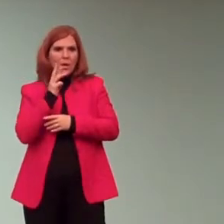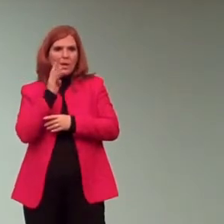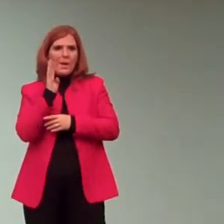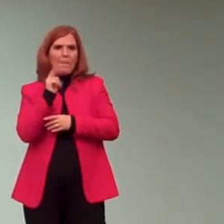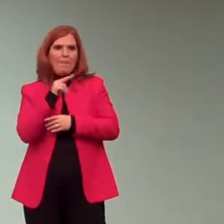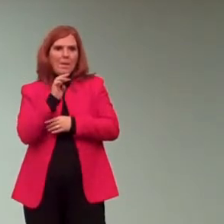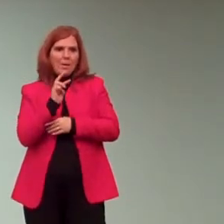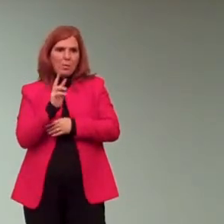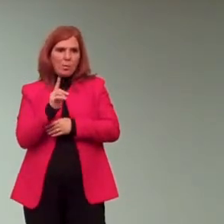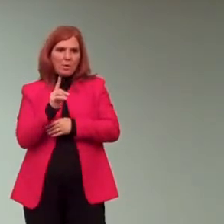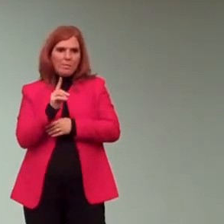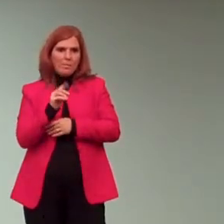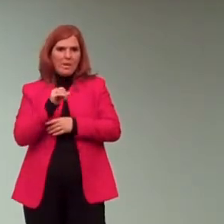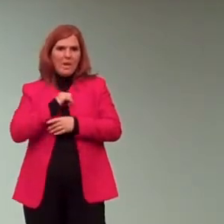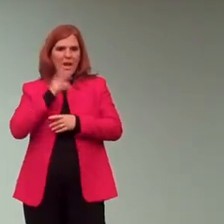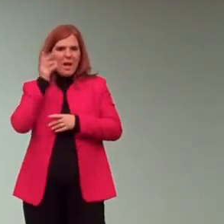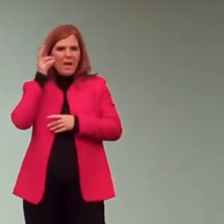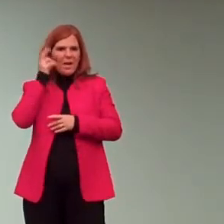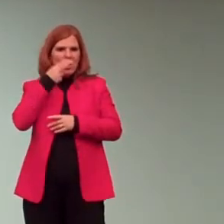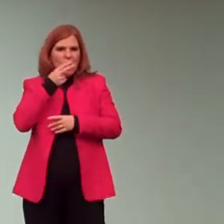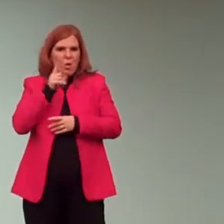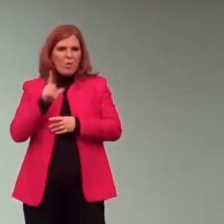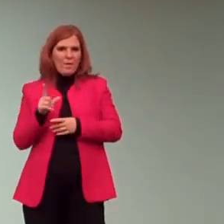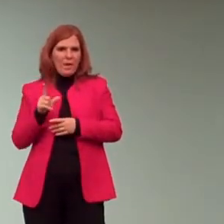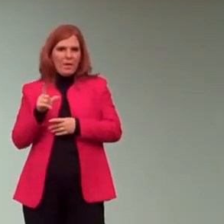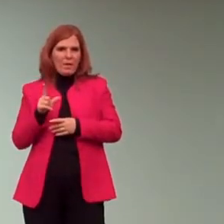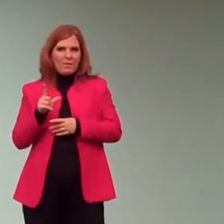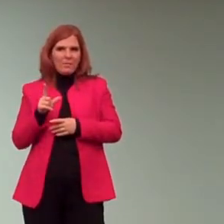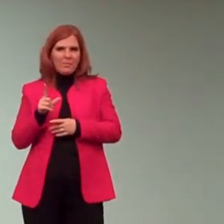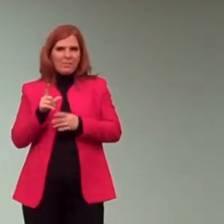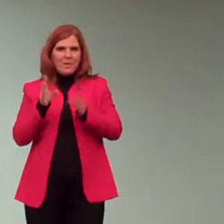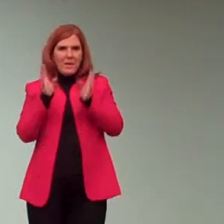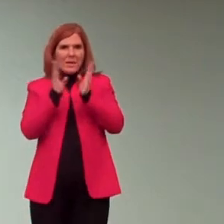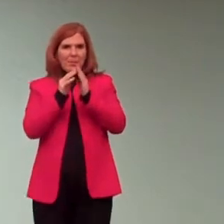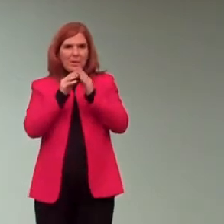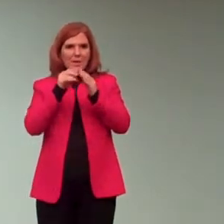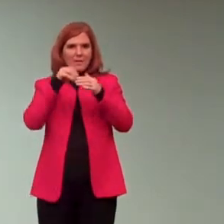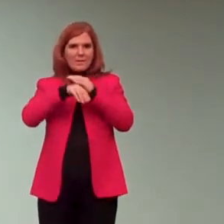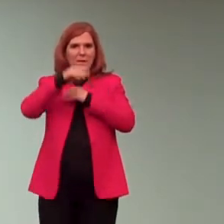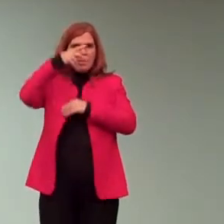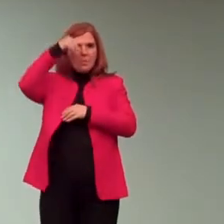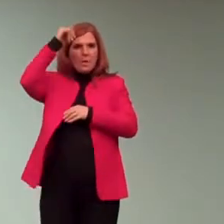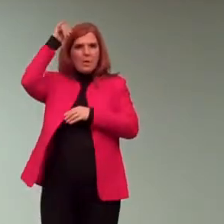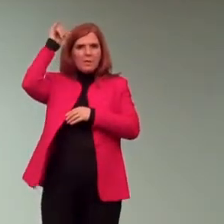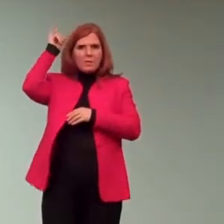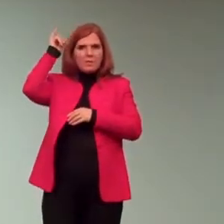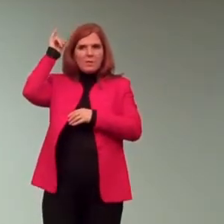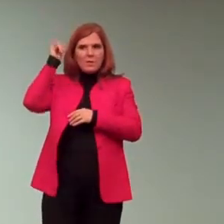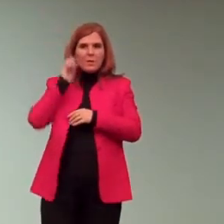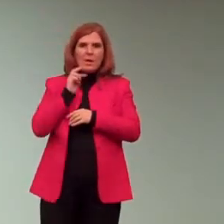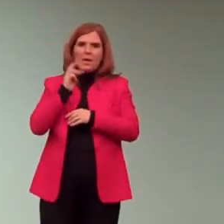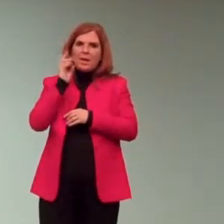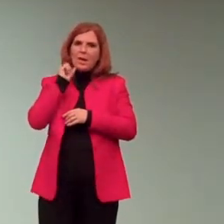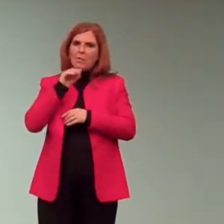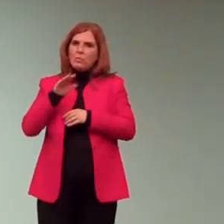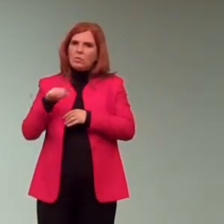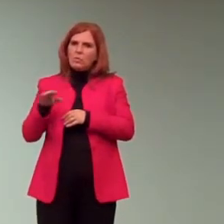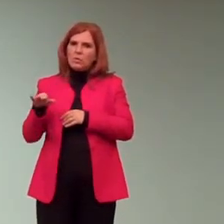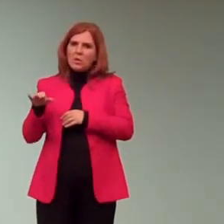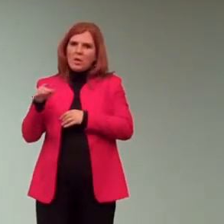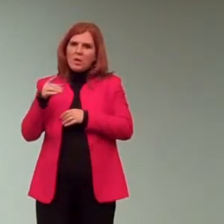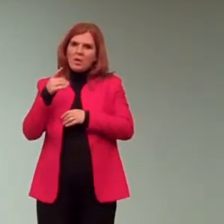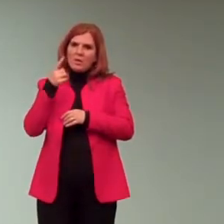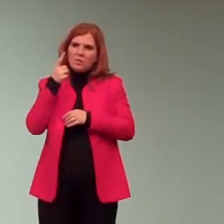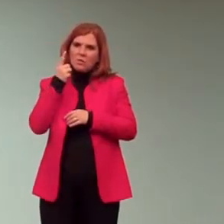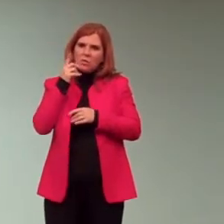plant. I had heard of hell in camp meetings in Moundsville, and I was child certain